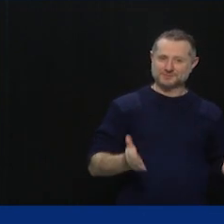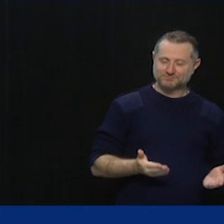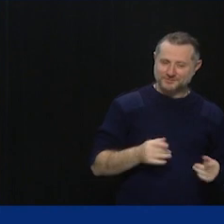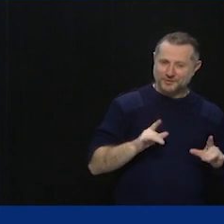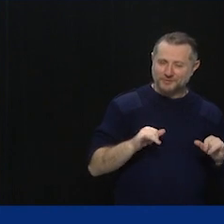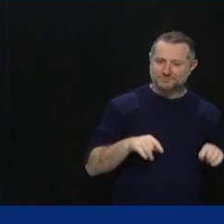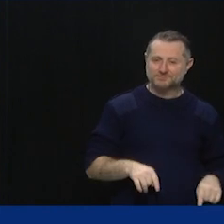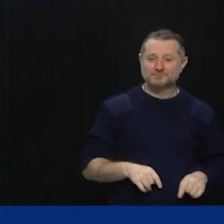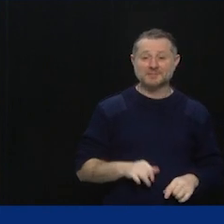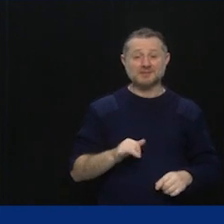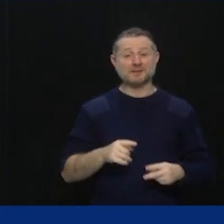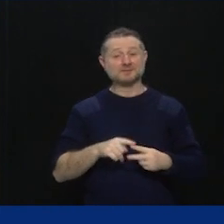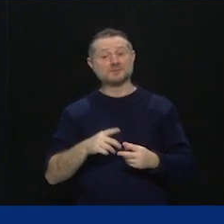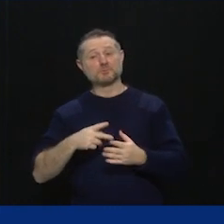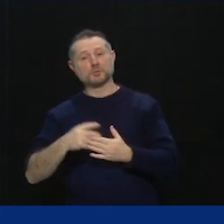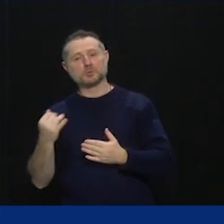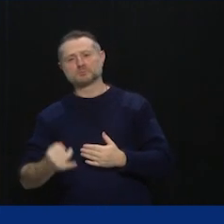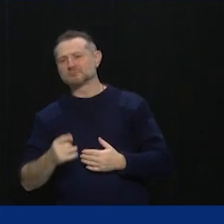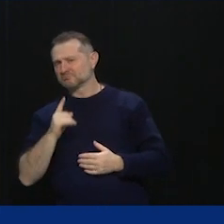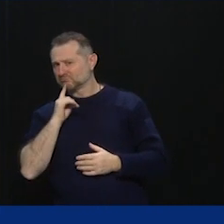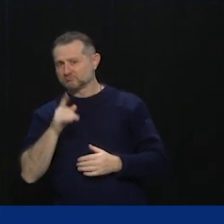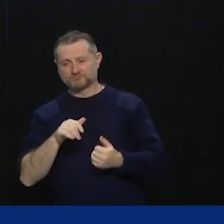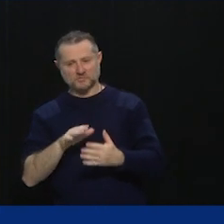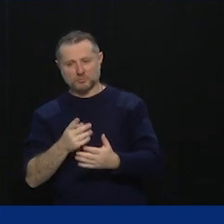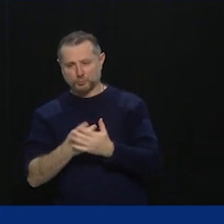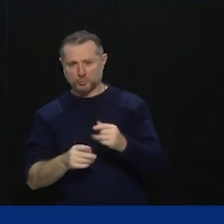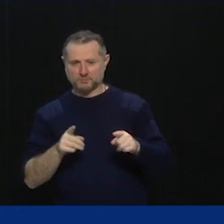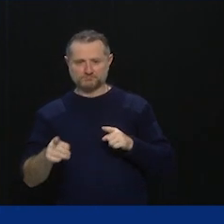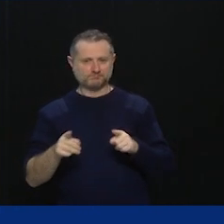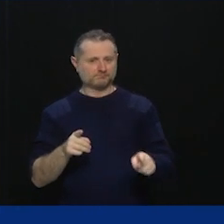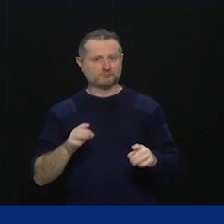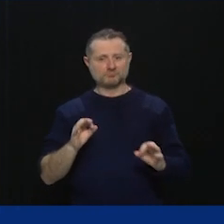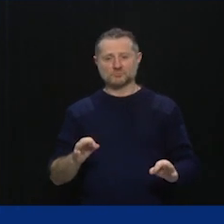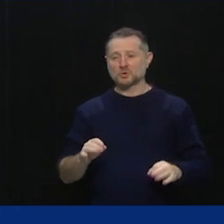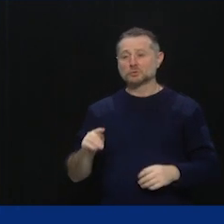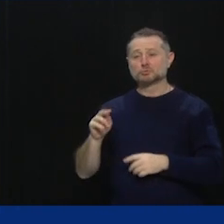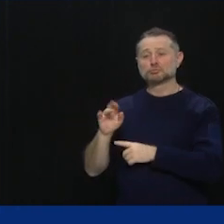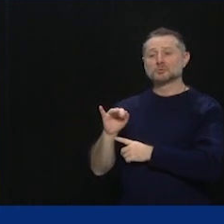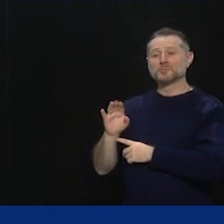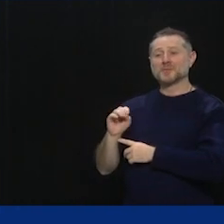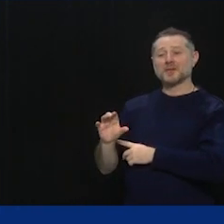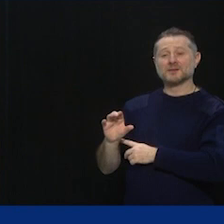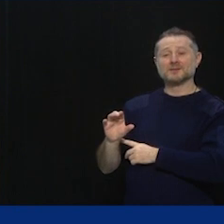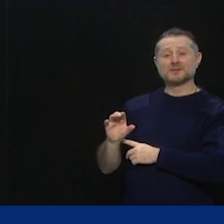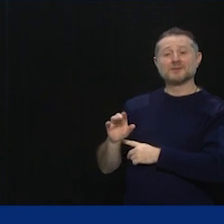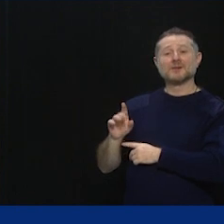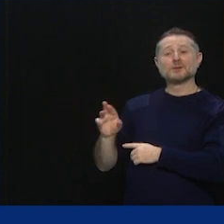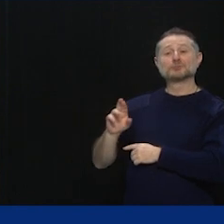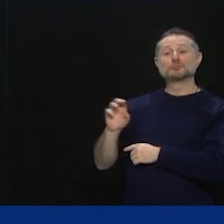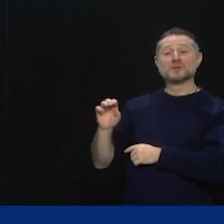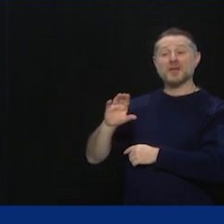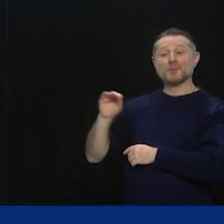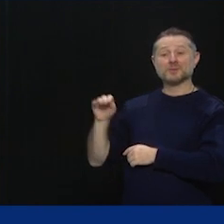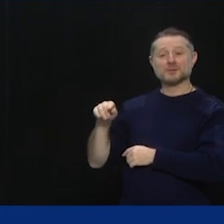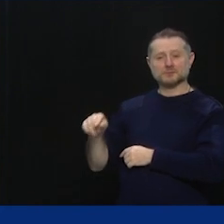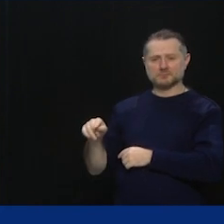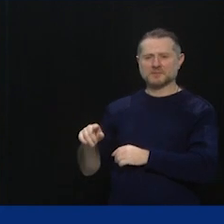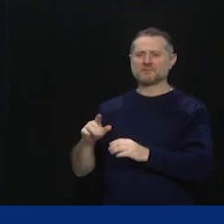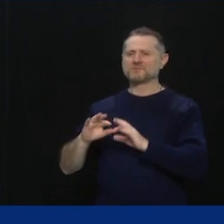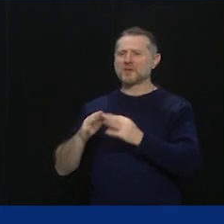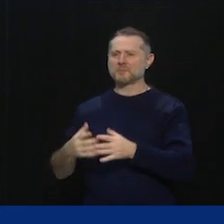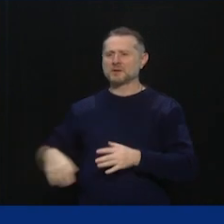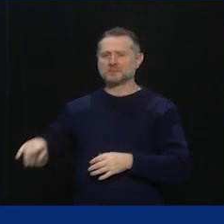both. TriTech Real Estate Company, a family-owned business that was born here, grew here, and has succeeded